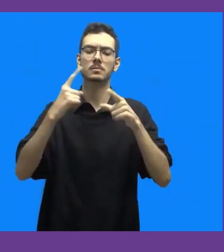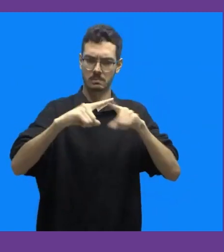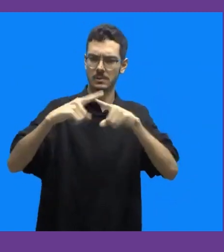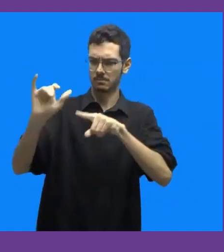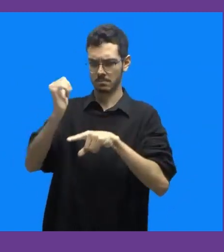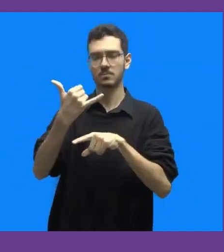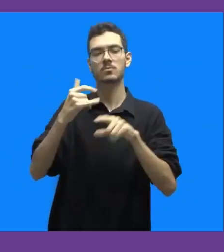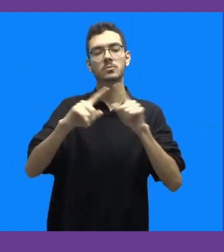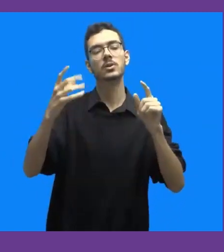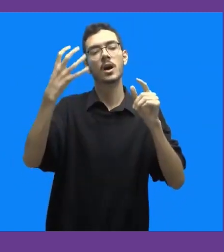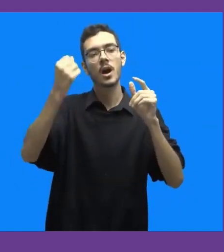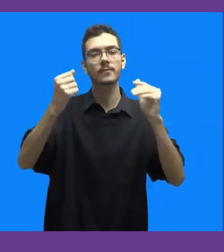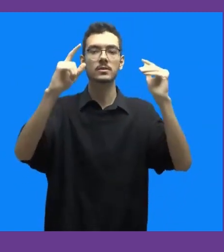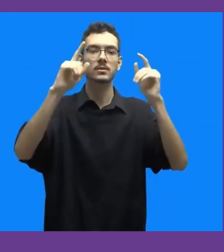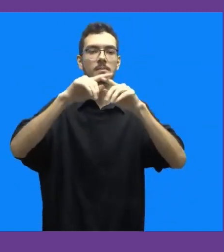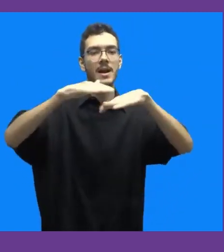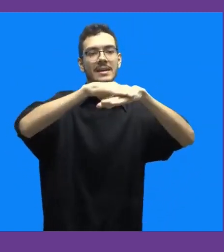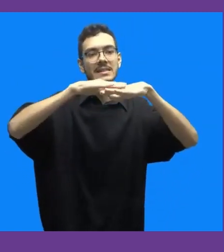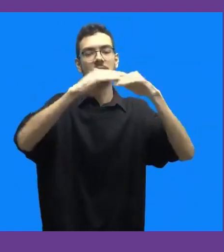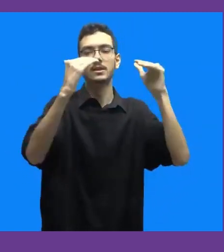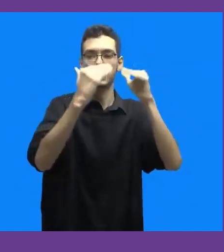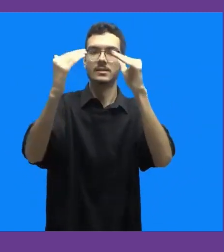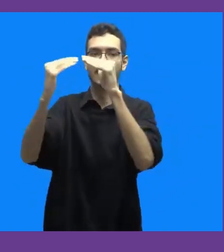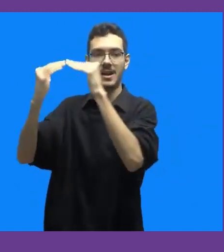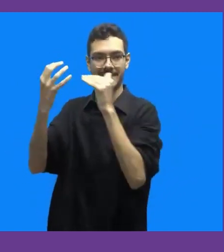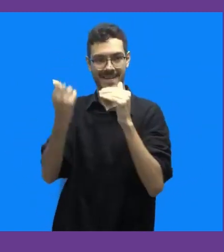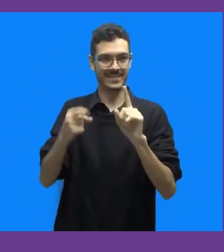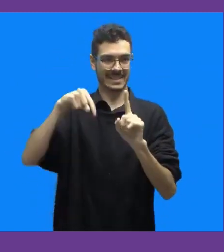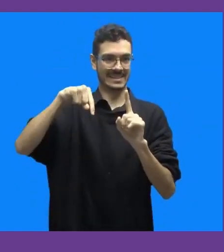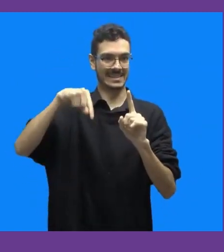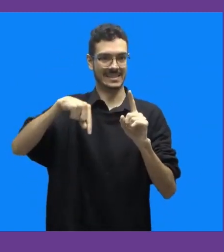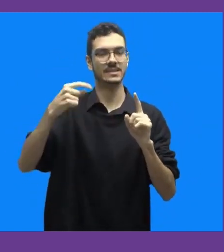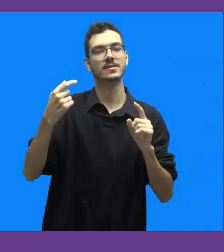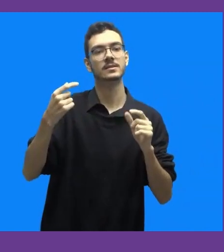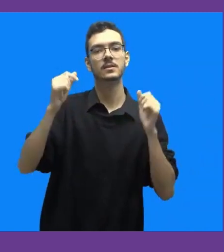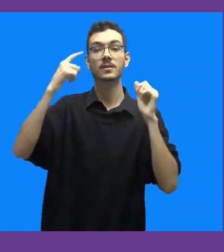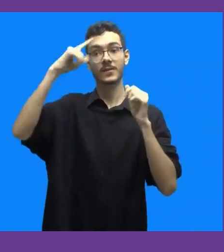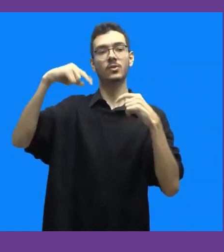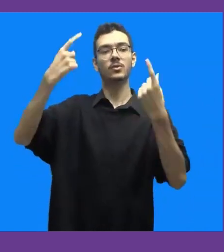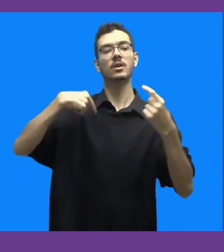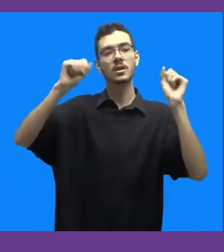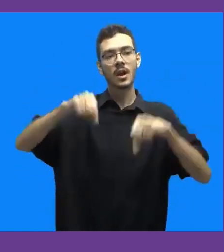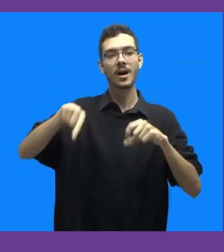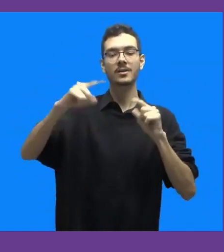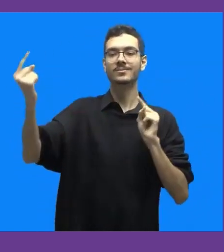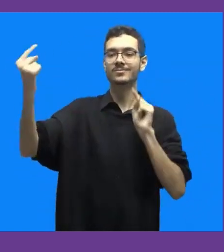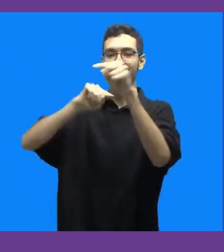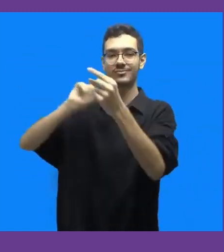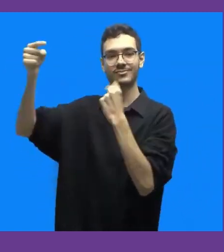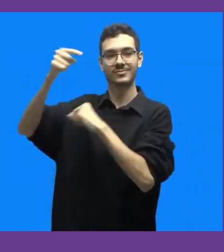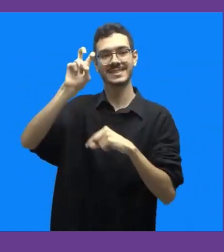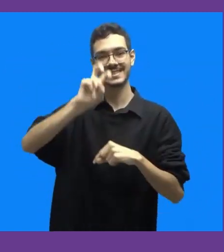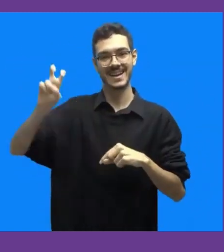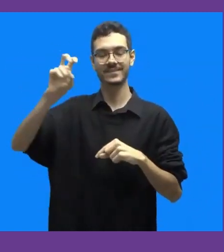through Europe without the problems and without the fear and the uncertainty that we were talking before. Yeah, I think one